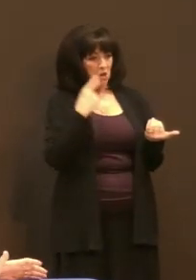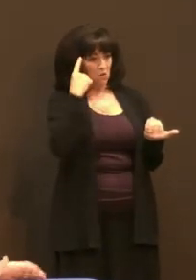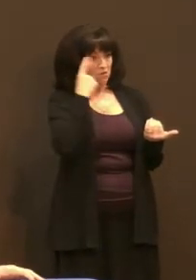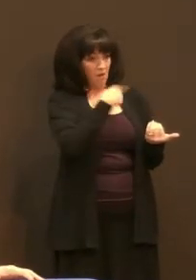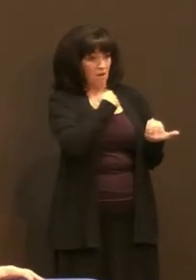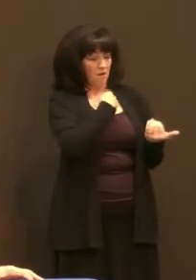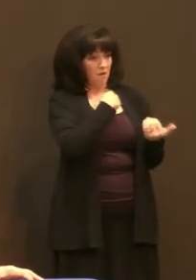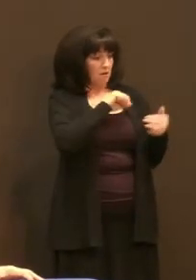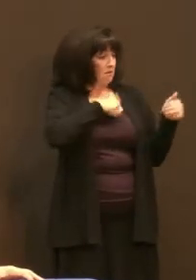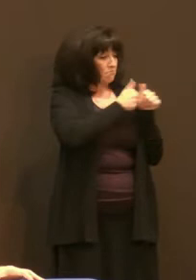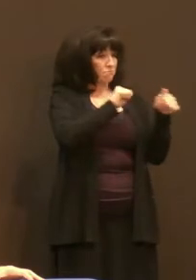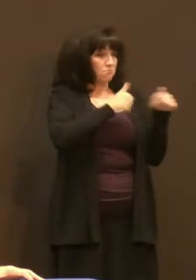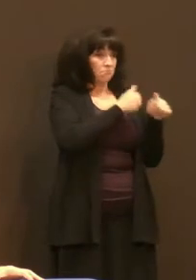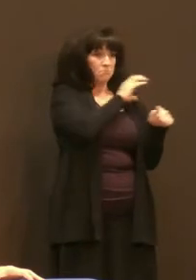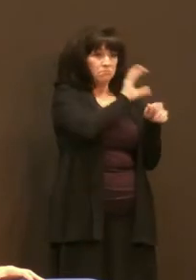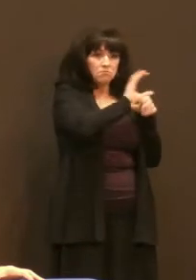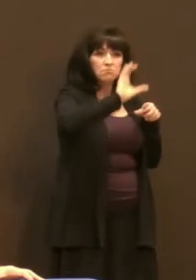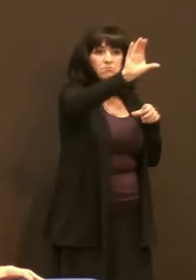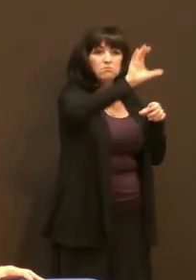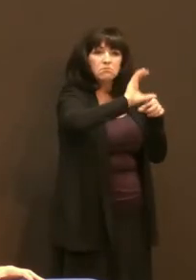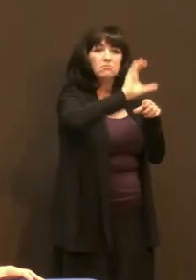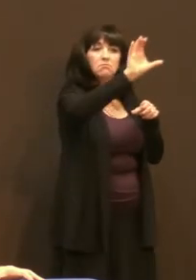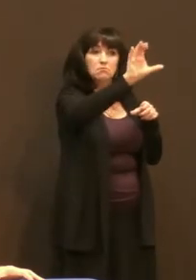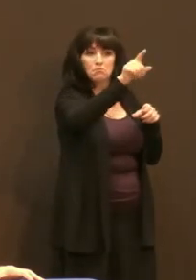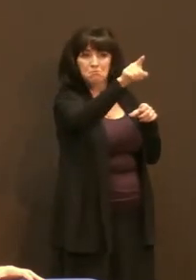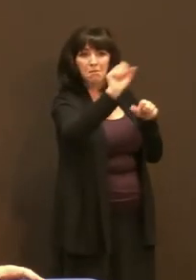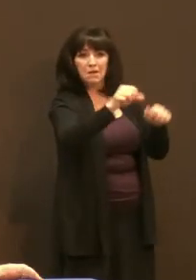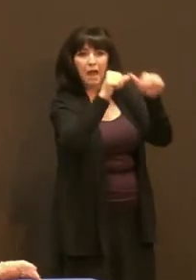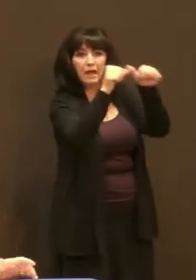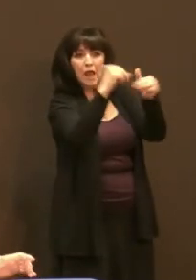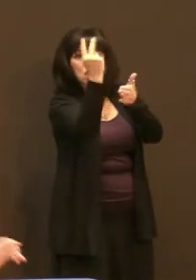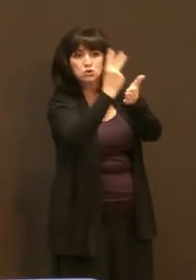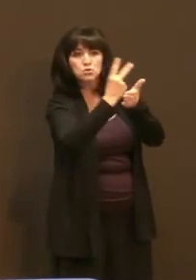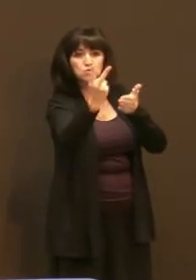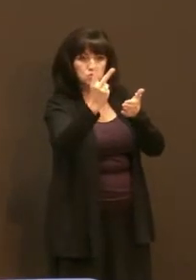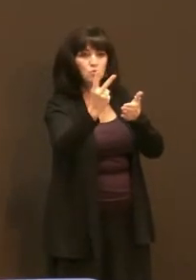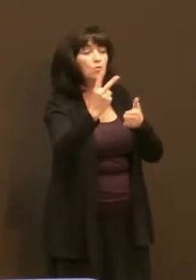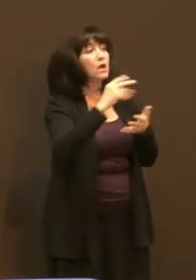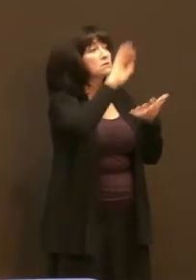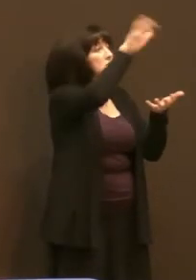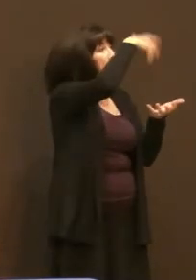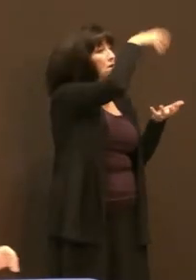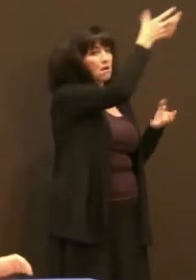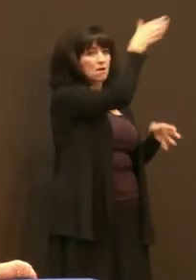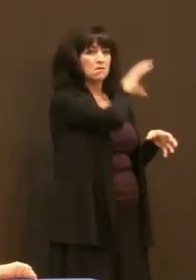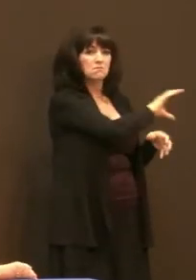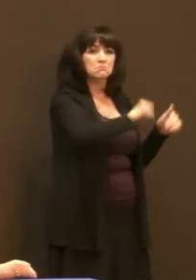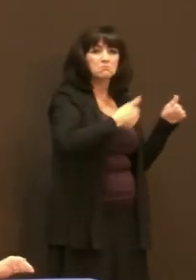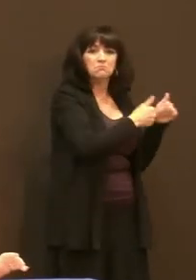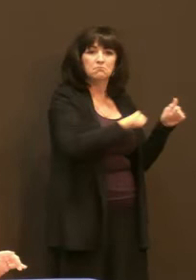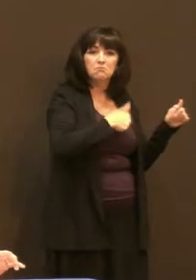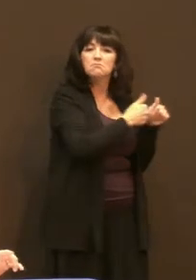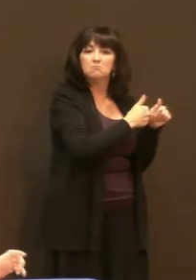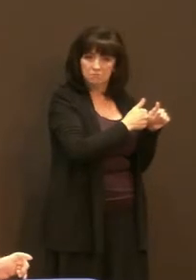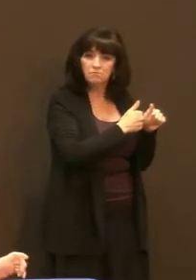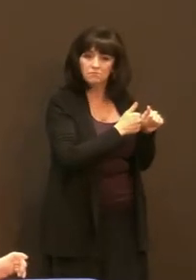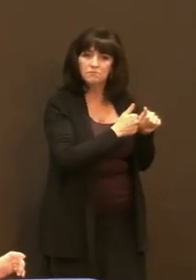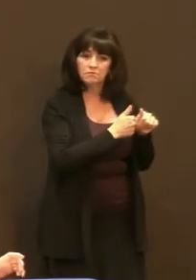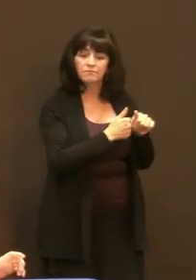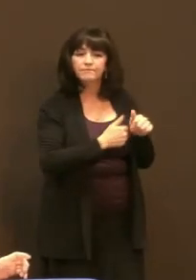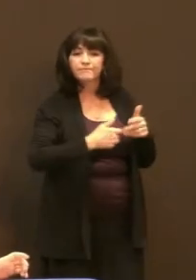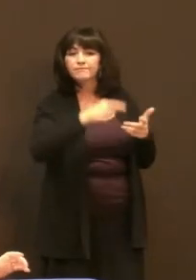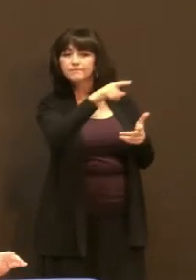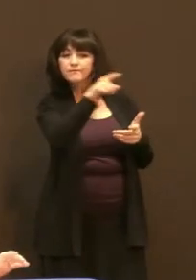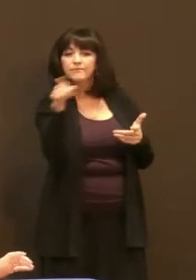supplies, which is, a healthy amount. Some with more than that. Some of the hospitals had a little bit of issue with one piece of